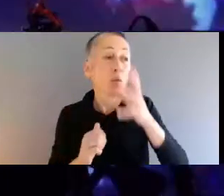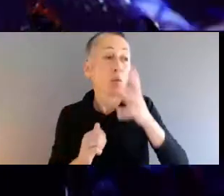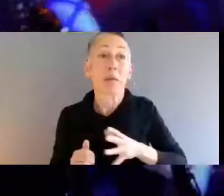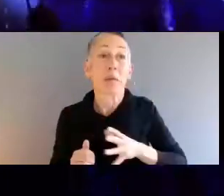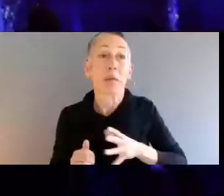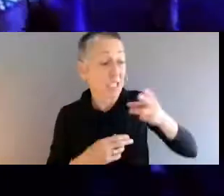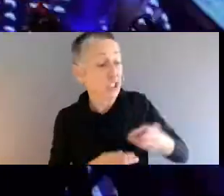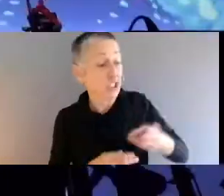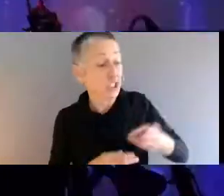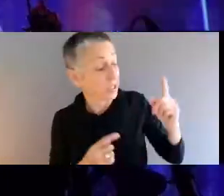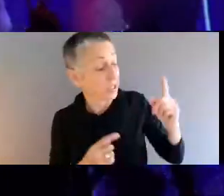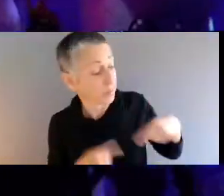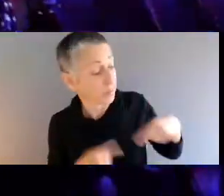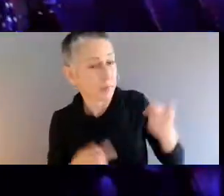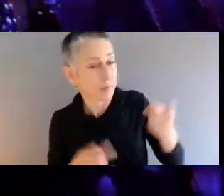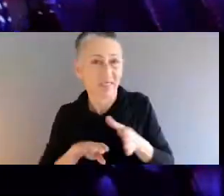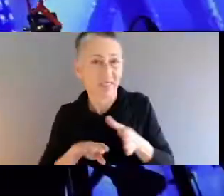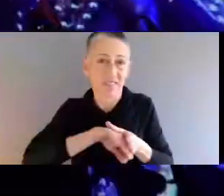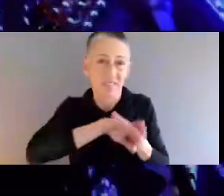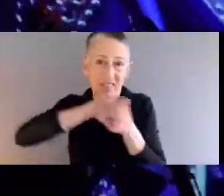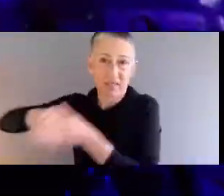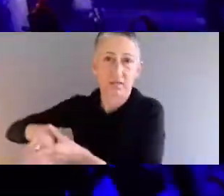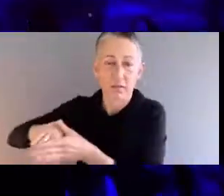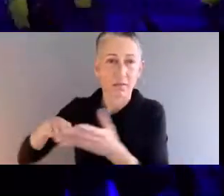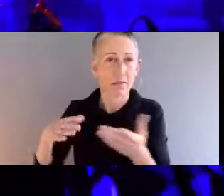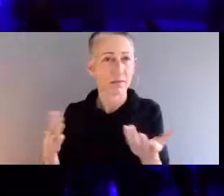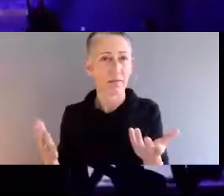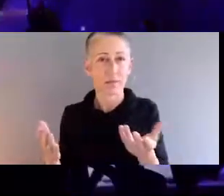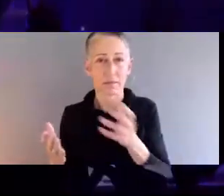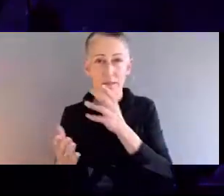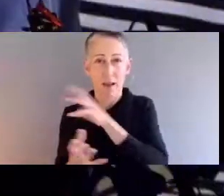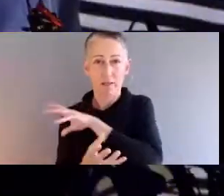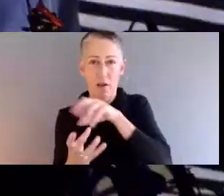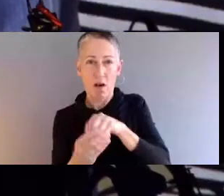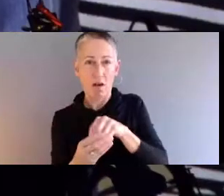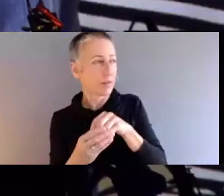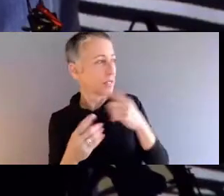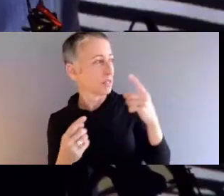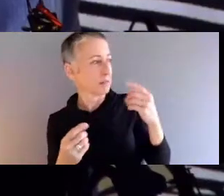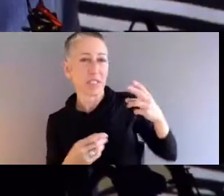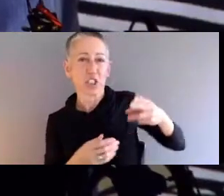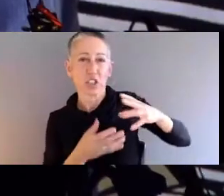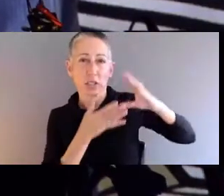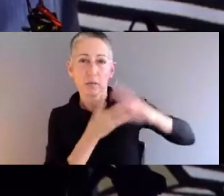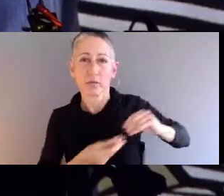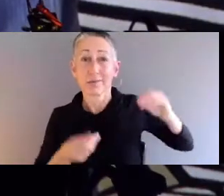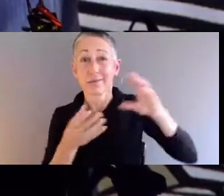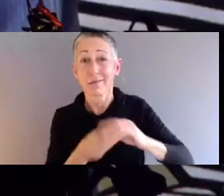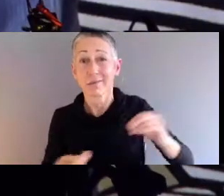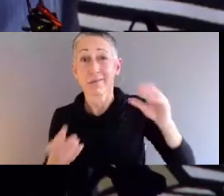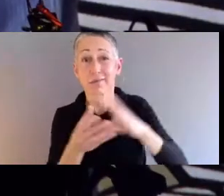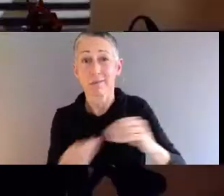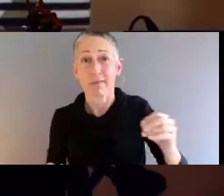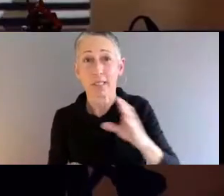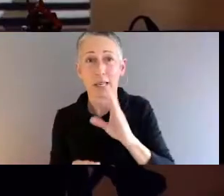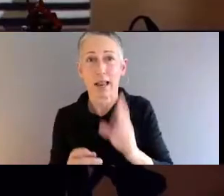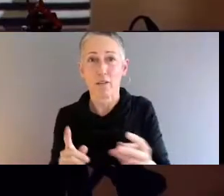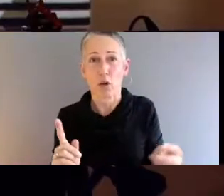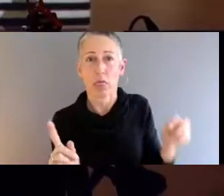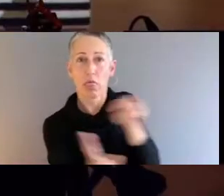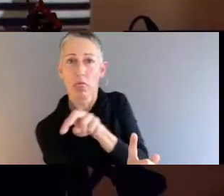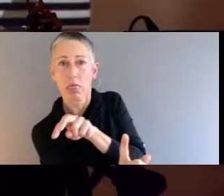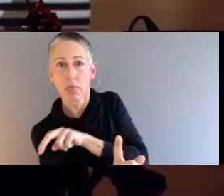they've been kind of like written out of the stories that we tell, or kind of stories have been told not from their perspective. And so I